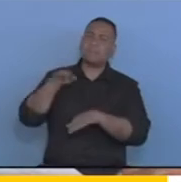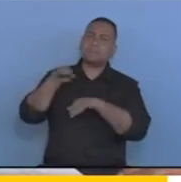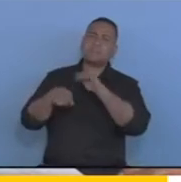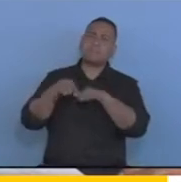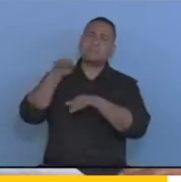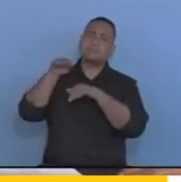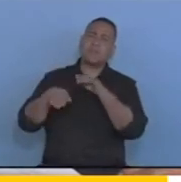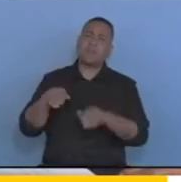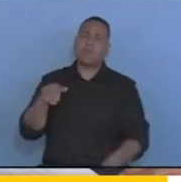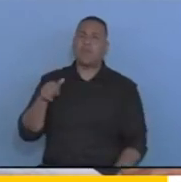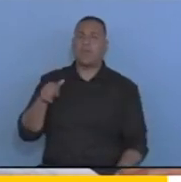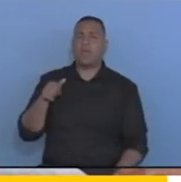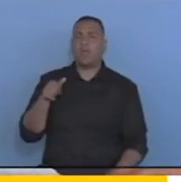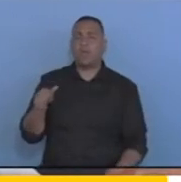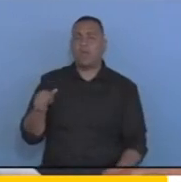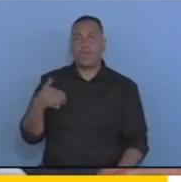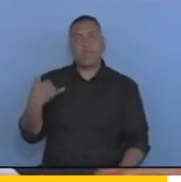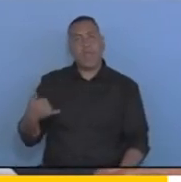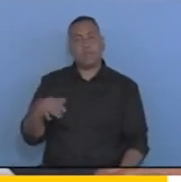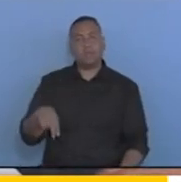go.